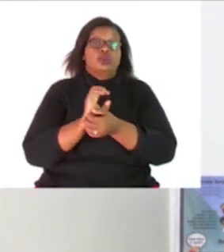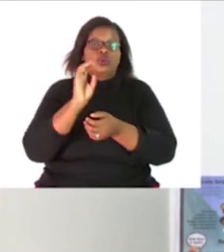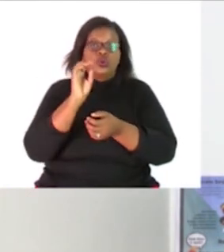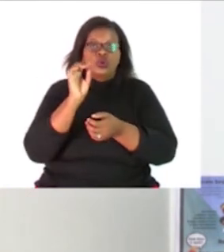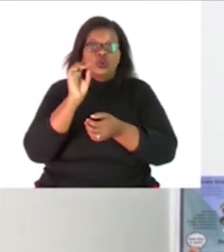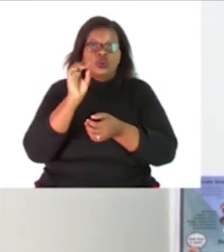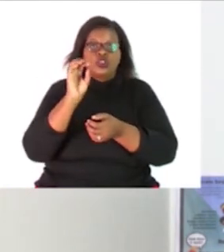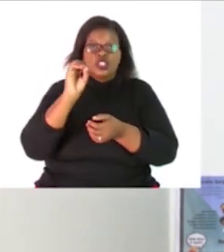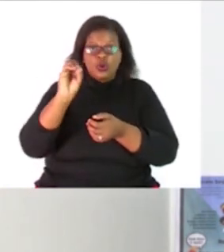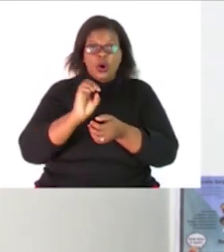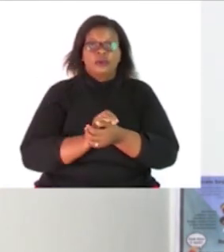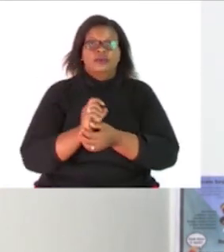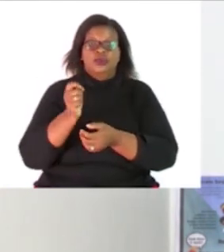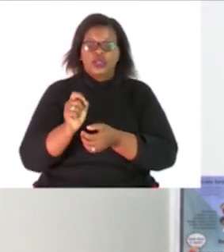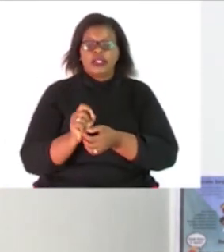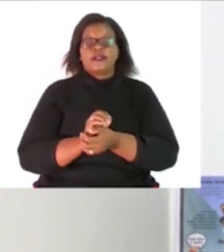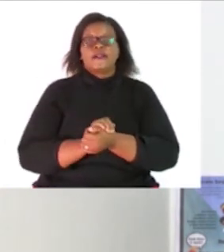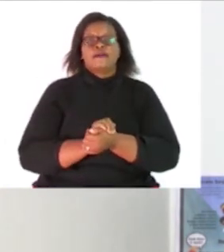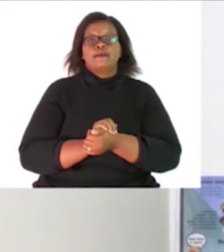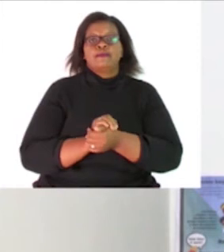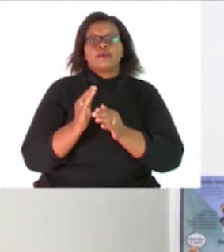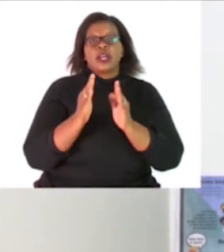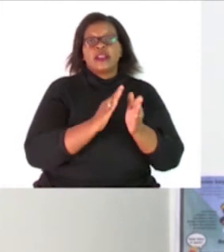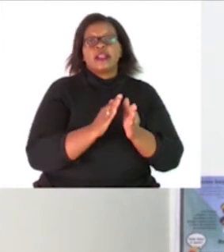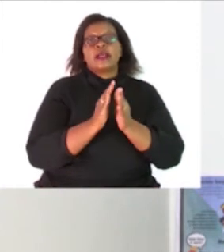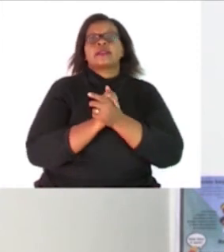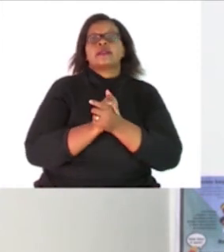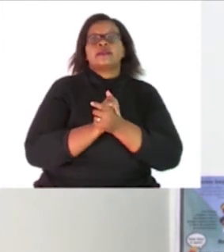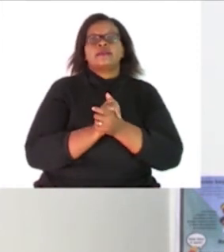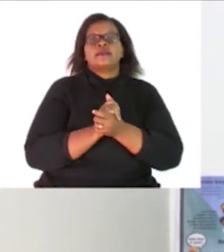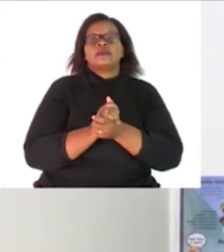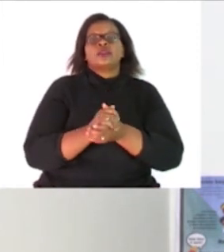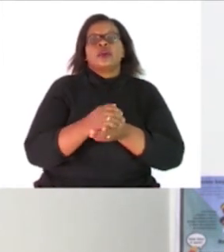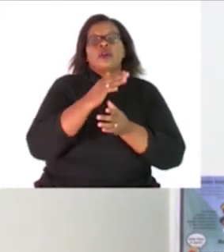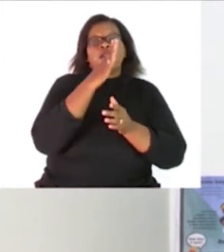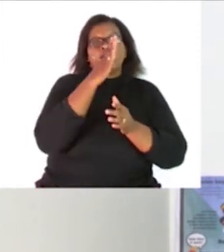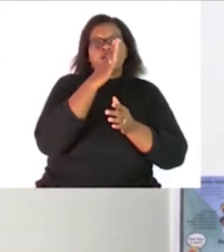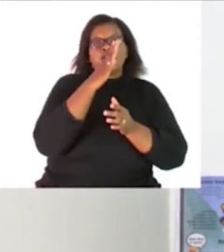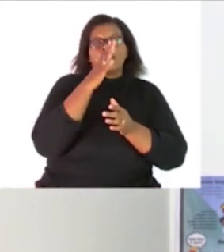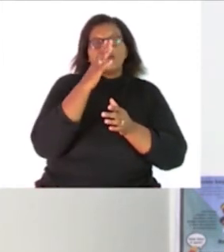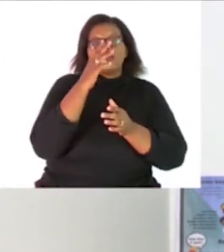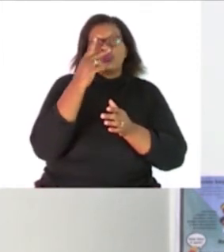0 there. Good. The next one is